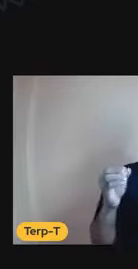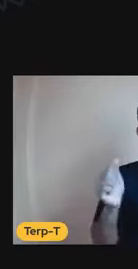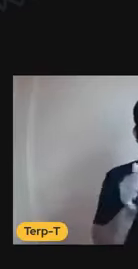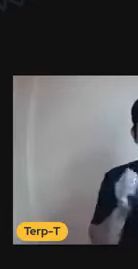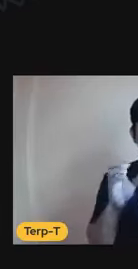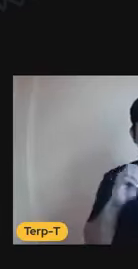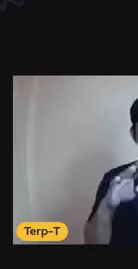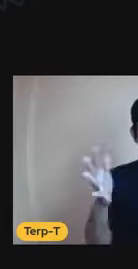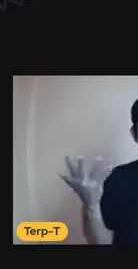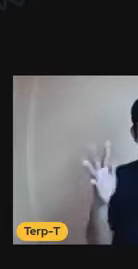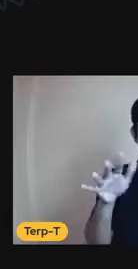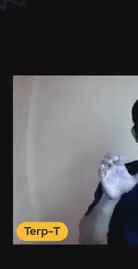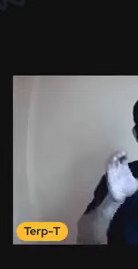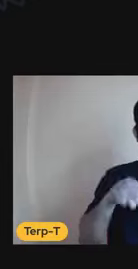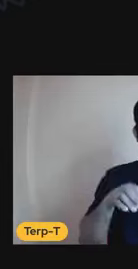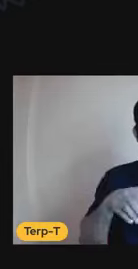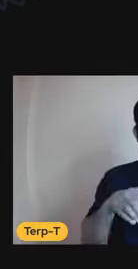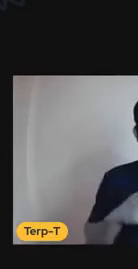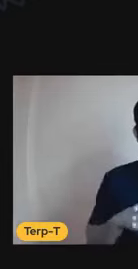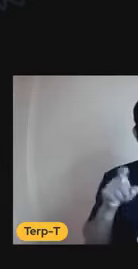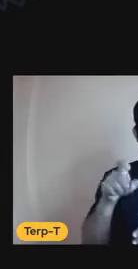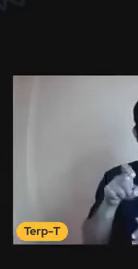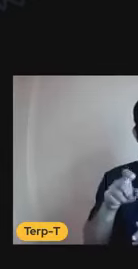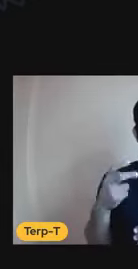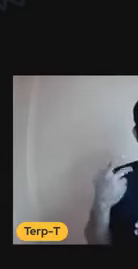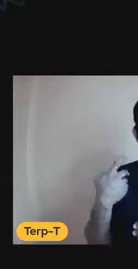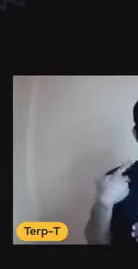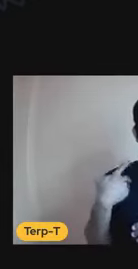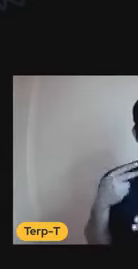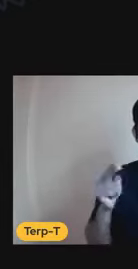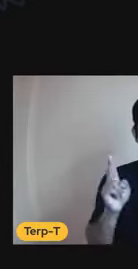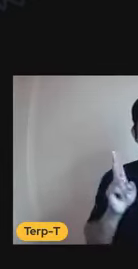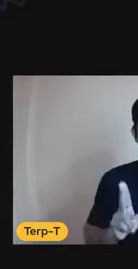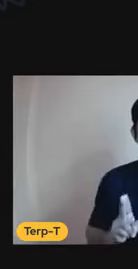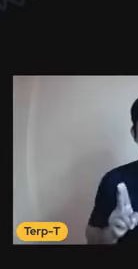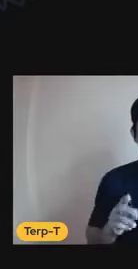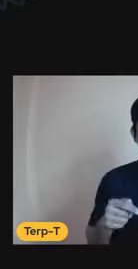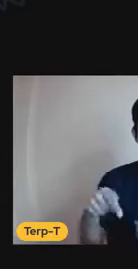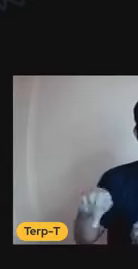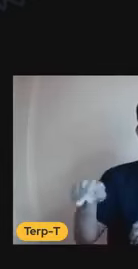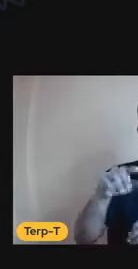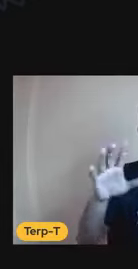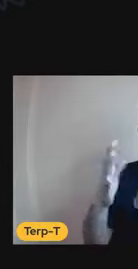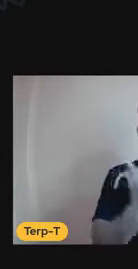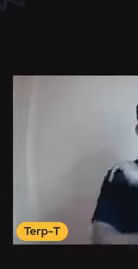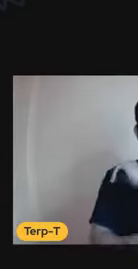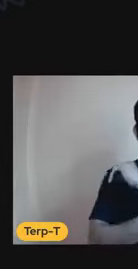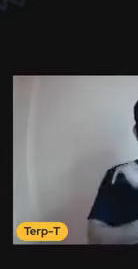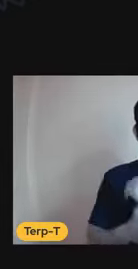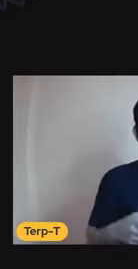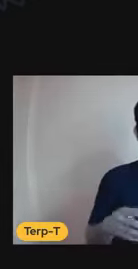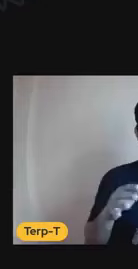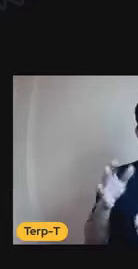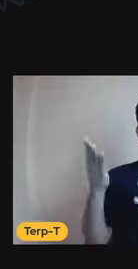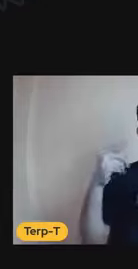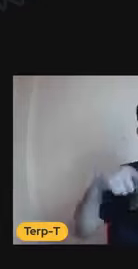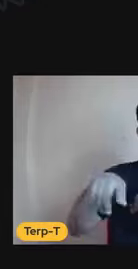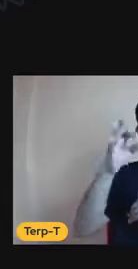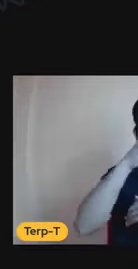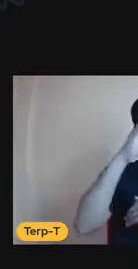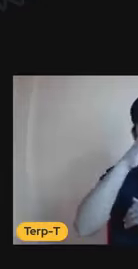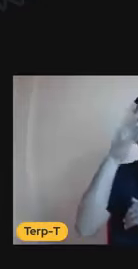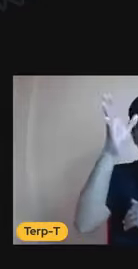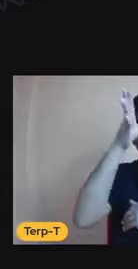disability, are human capital of our country. So I hope as Filipino parents, we